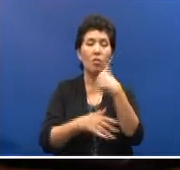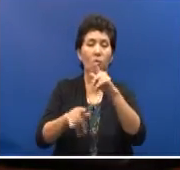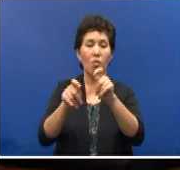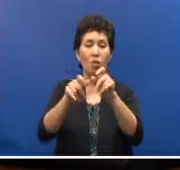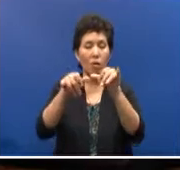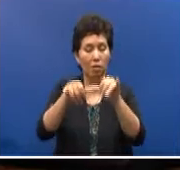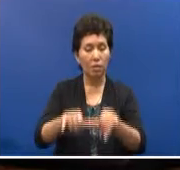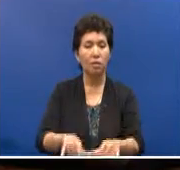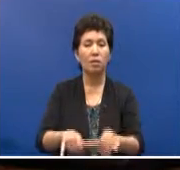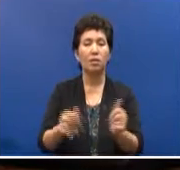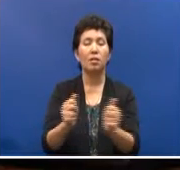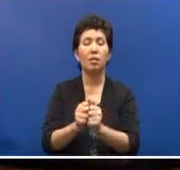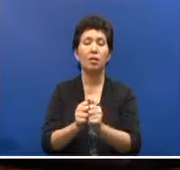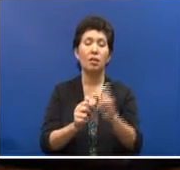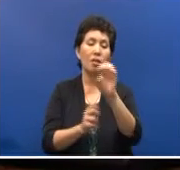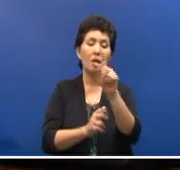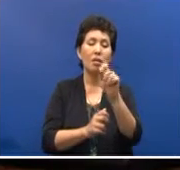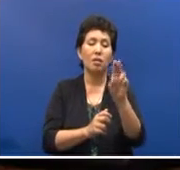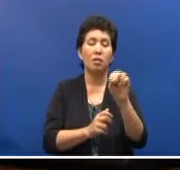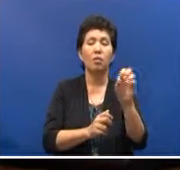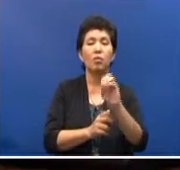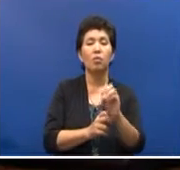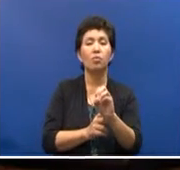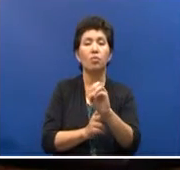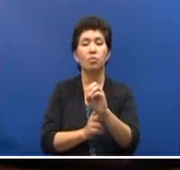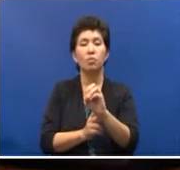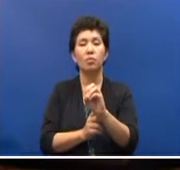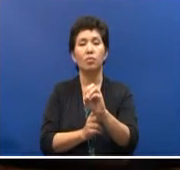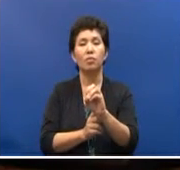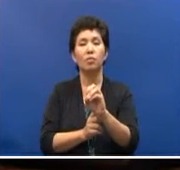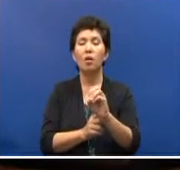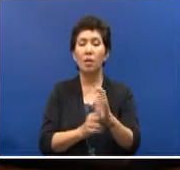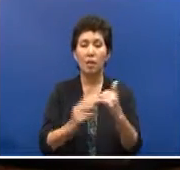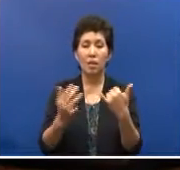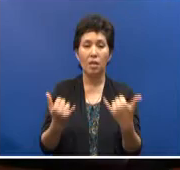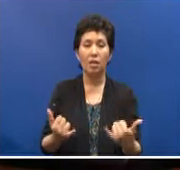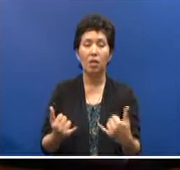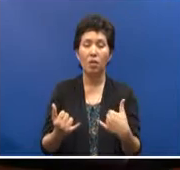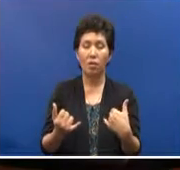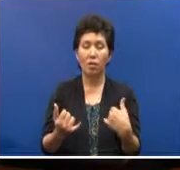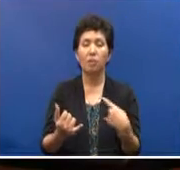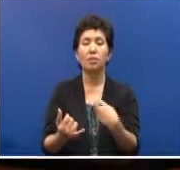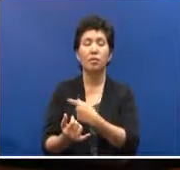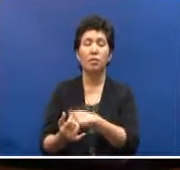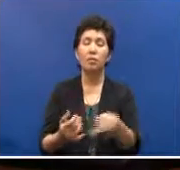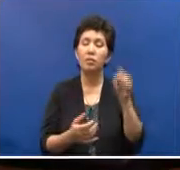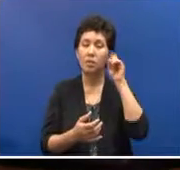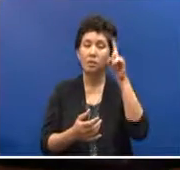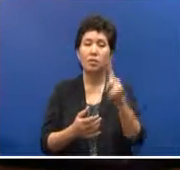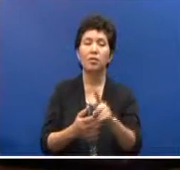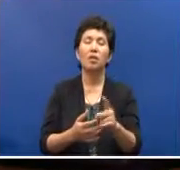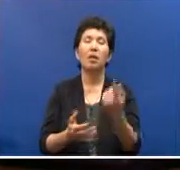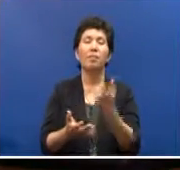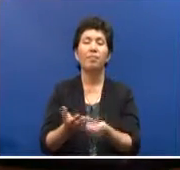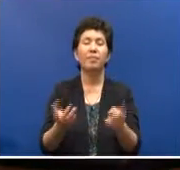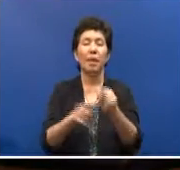also ethnocentrism. Okay, now let us understand about prejudice. Okay,